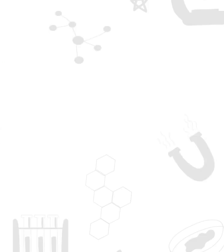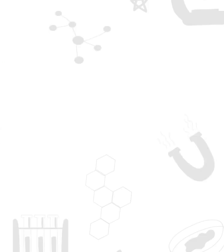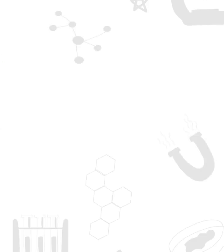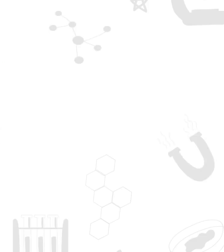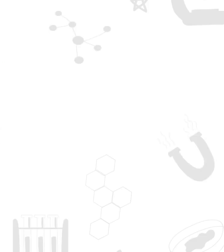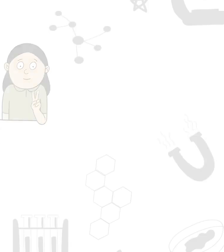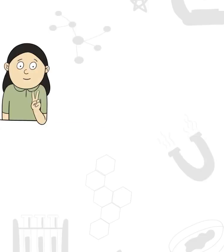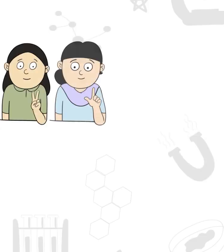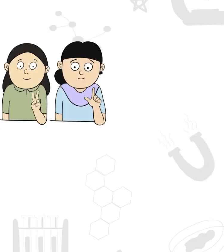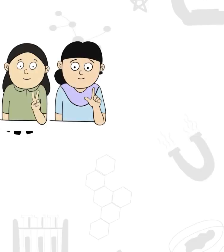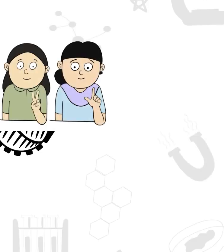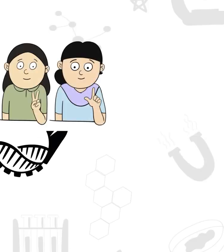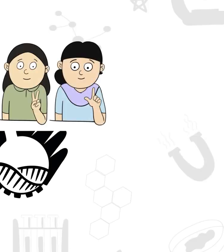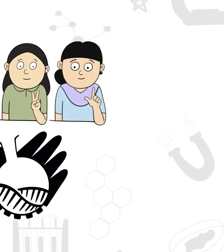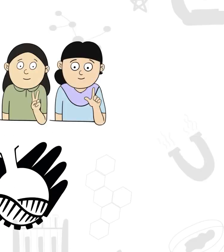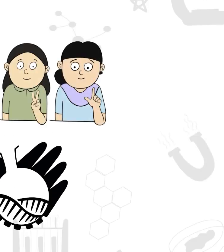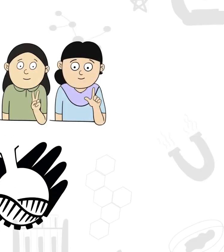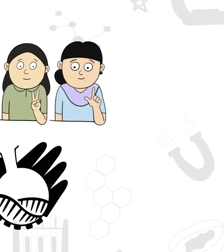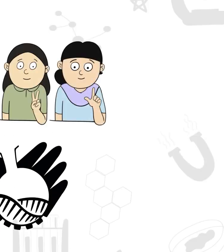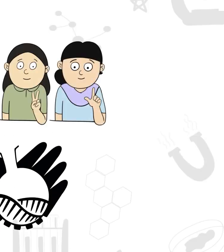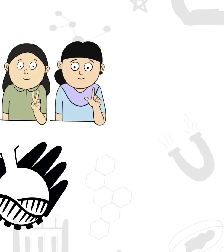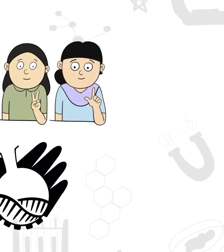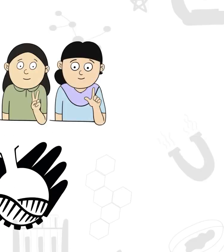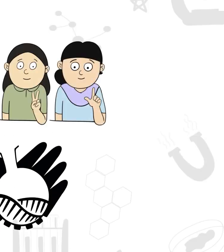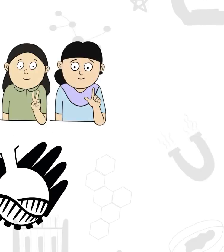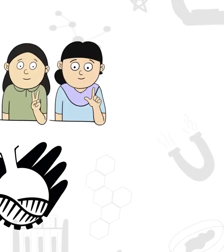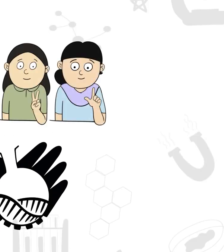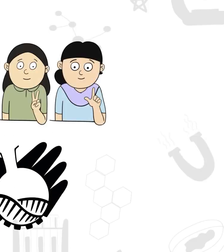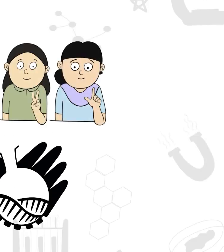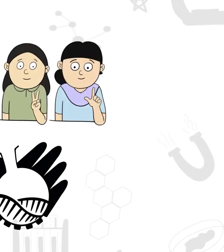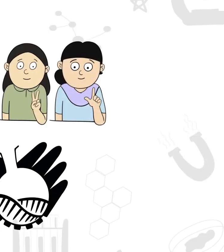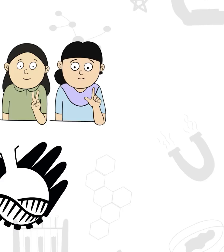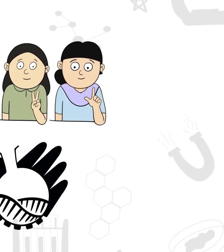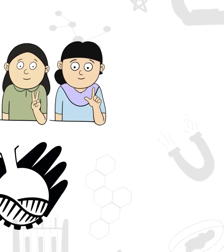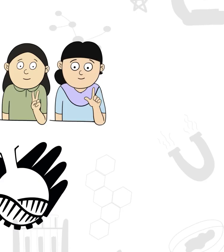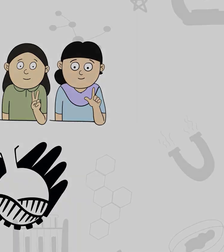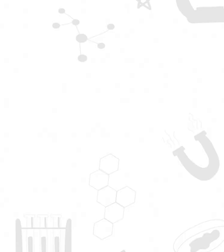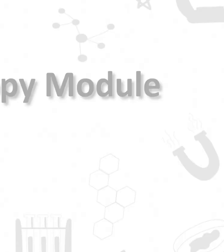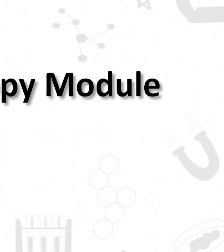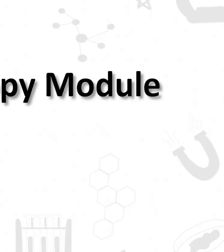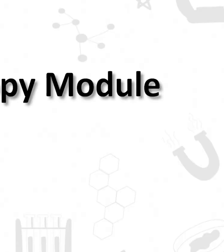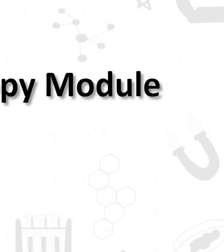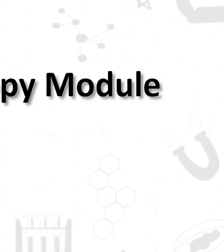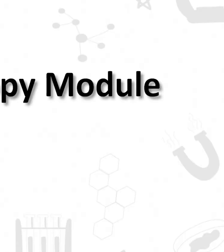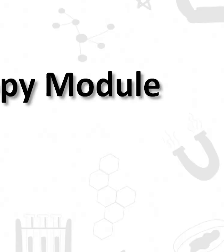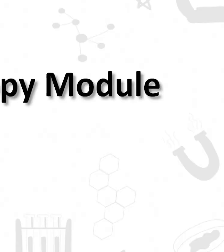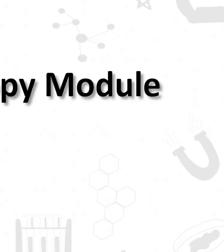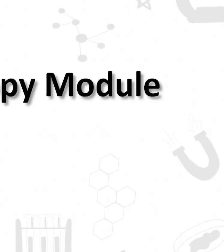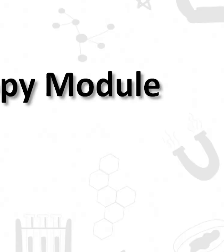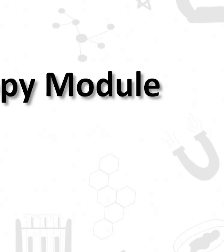Welcome to ISL-enabled Virtual Lab of CSIR.